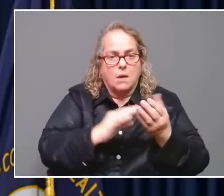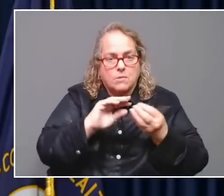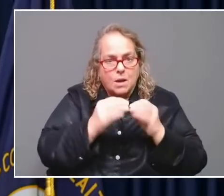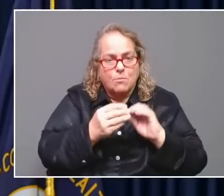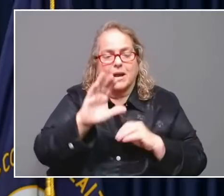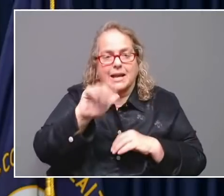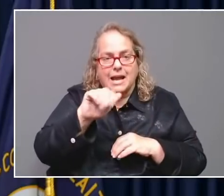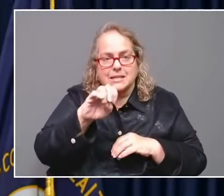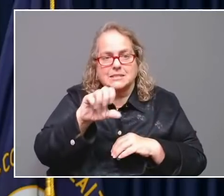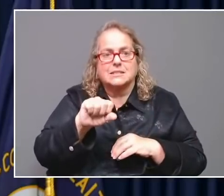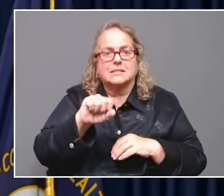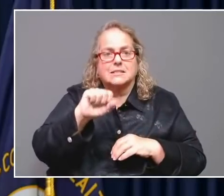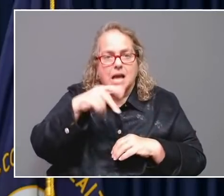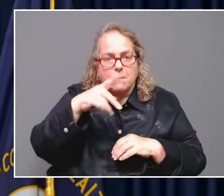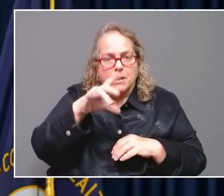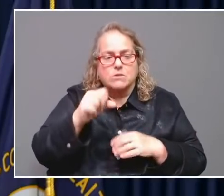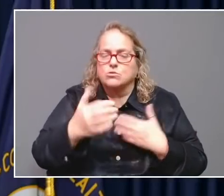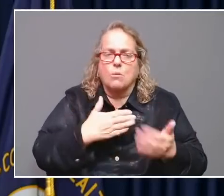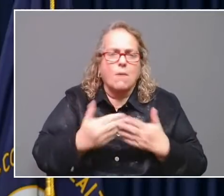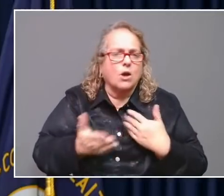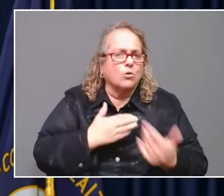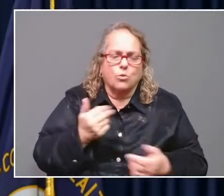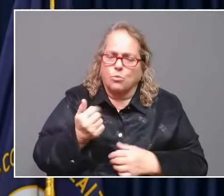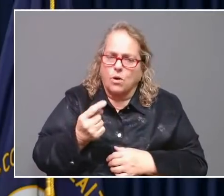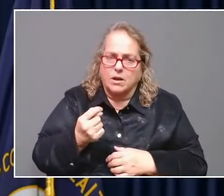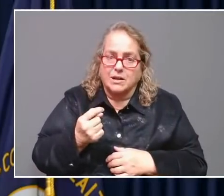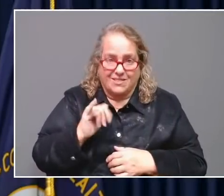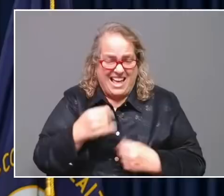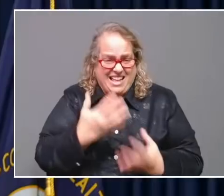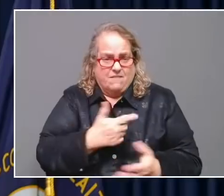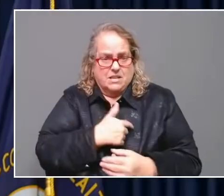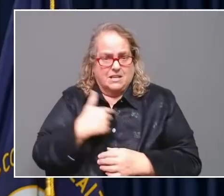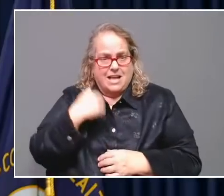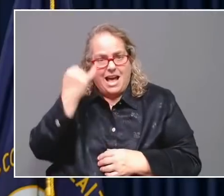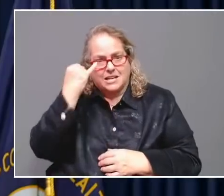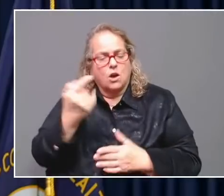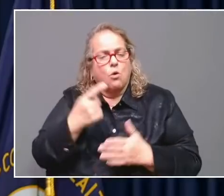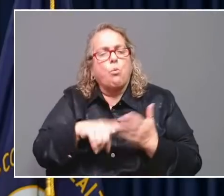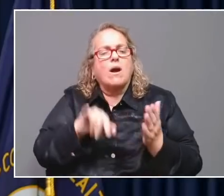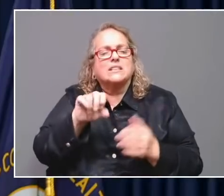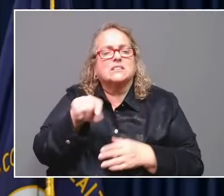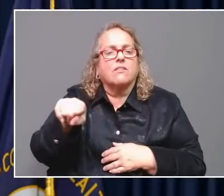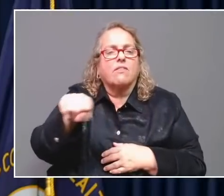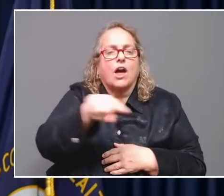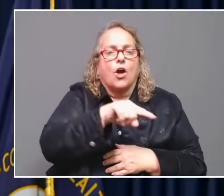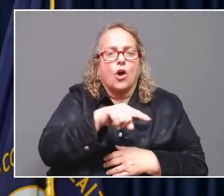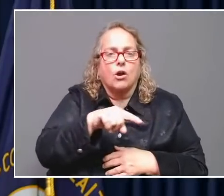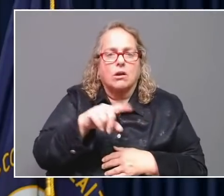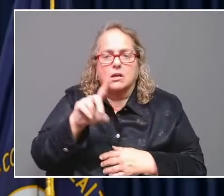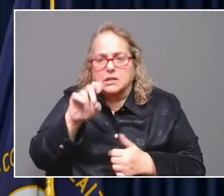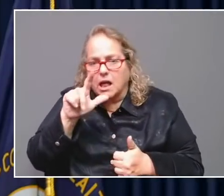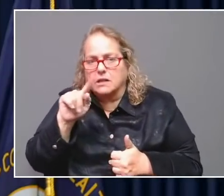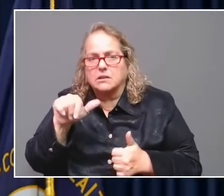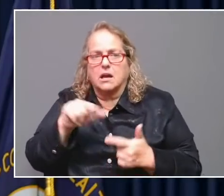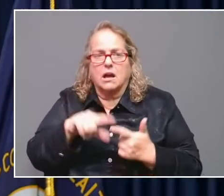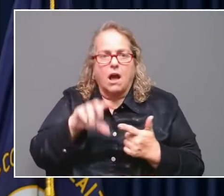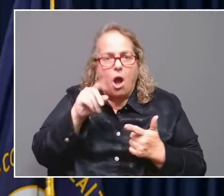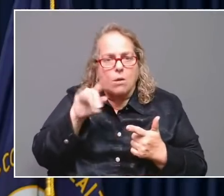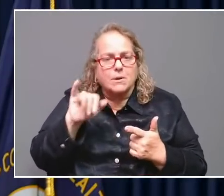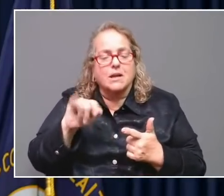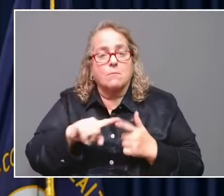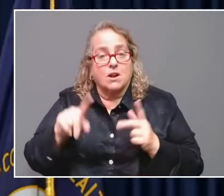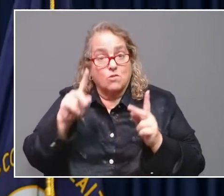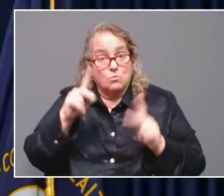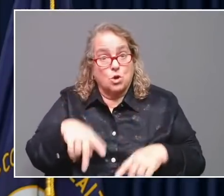matter what. That gives us an idea of what's out there. But for a person who takes a test and is